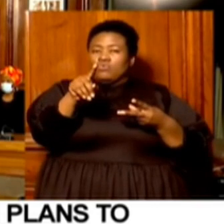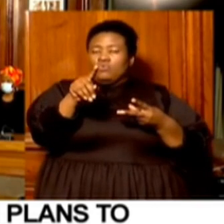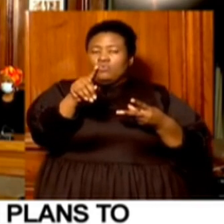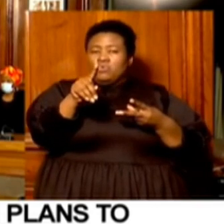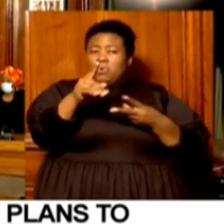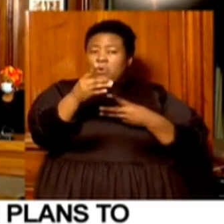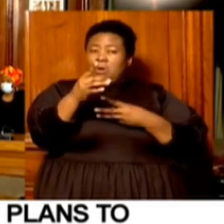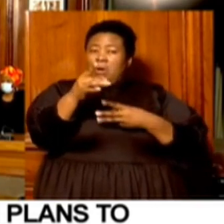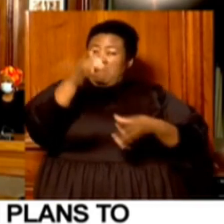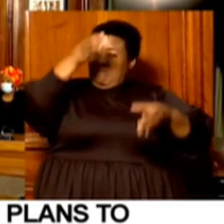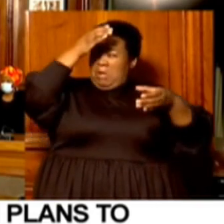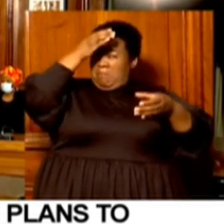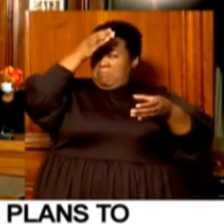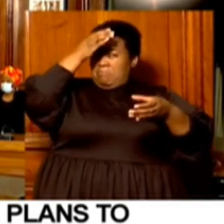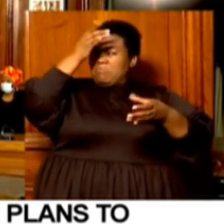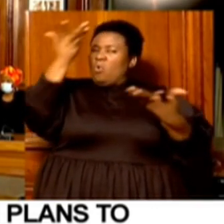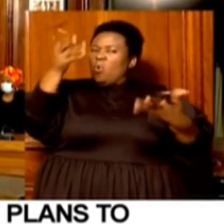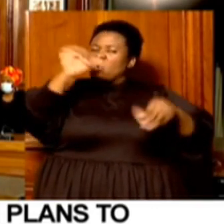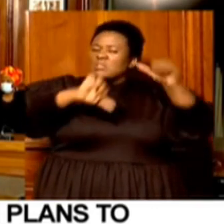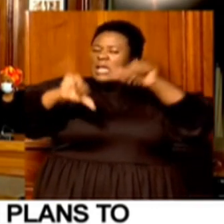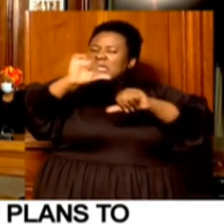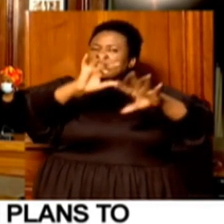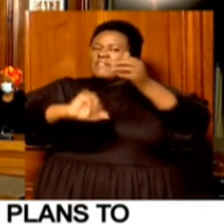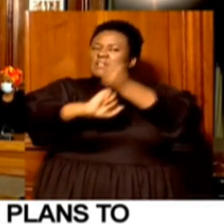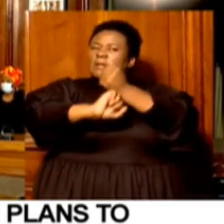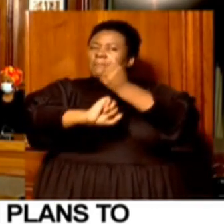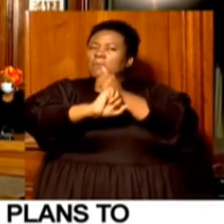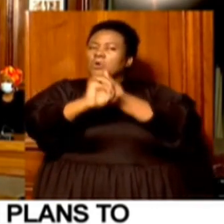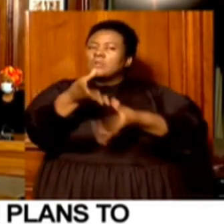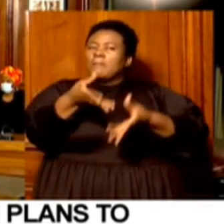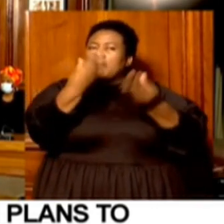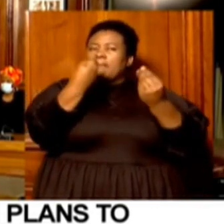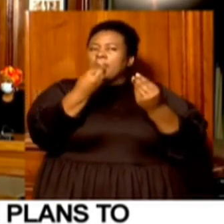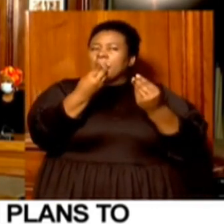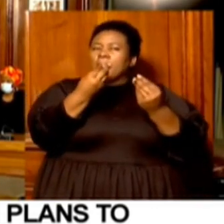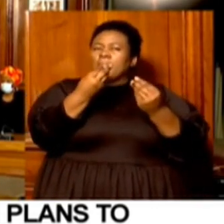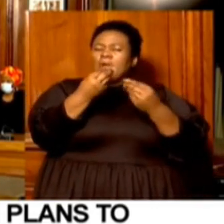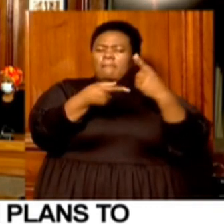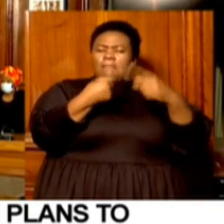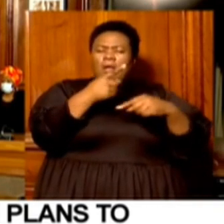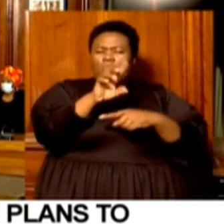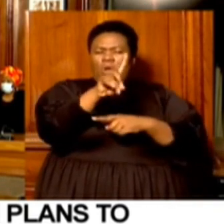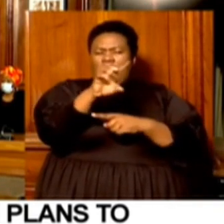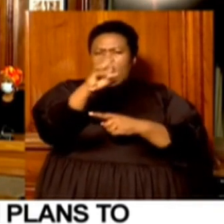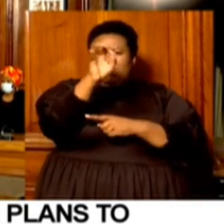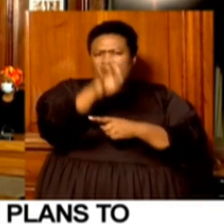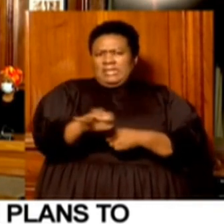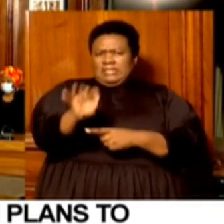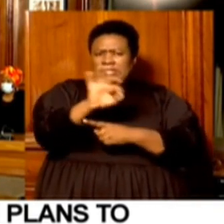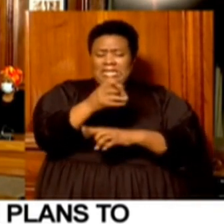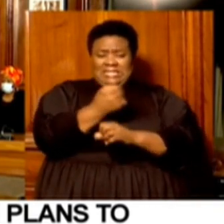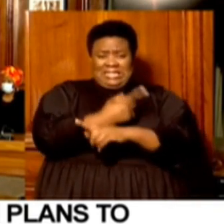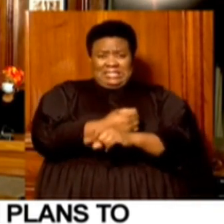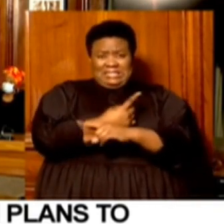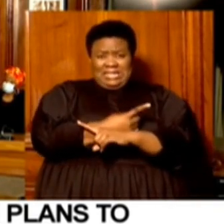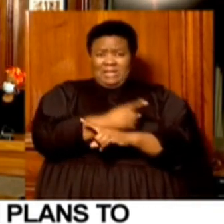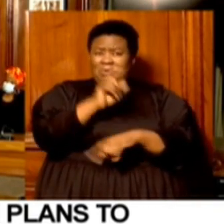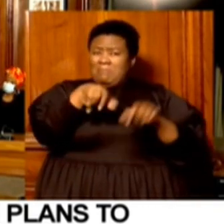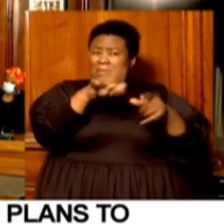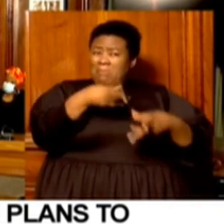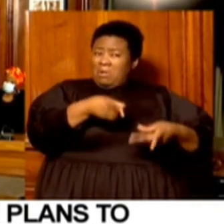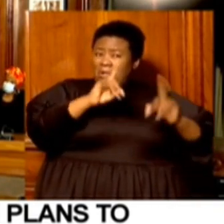expert advice or any scientific backing that the 100% load for taxis is not going to place people in